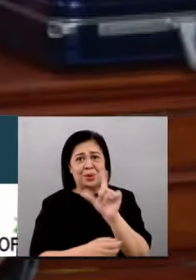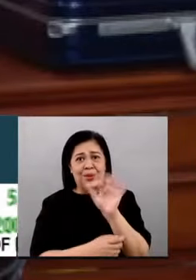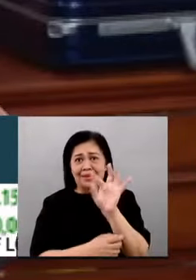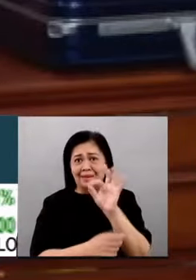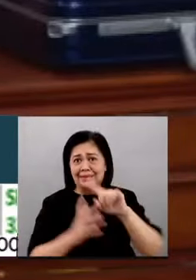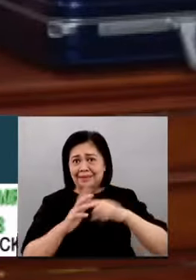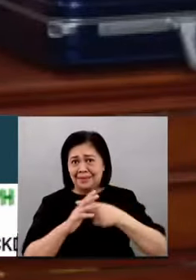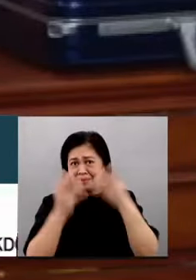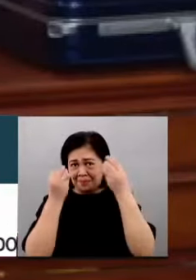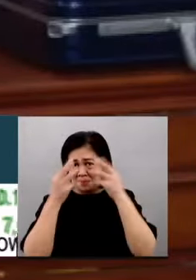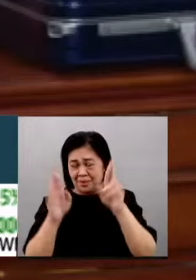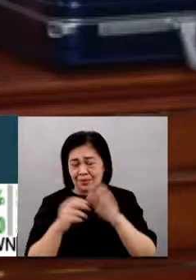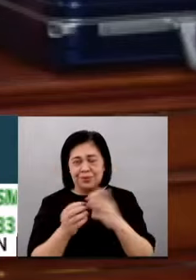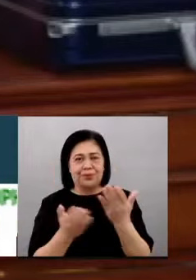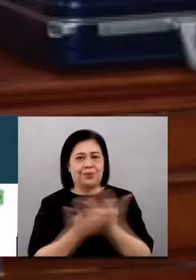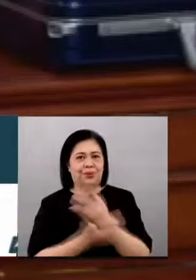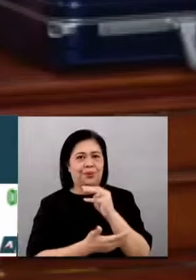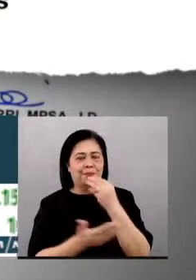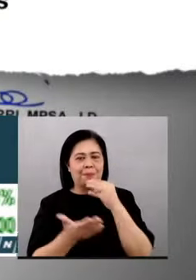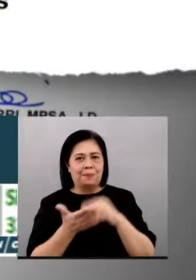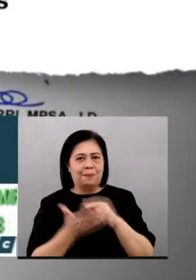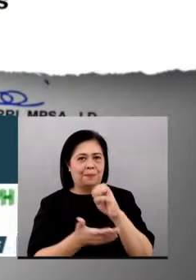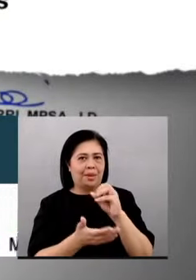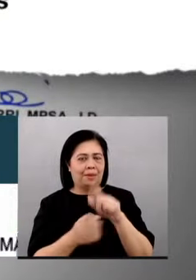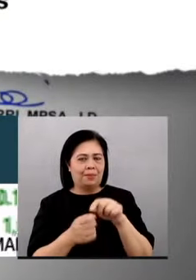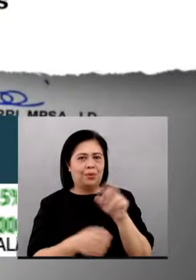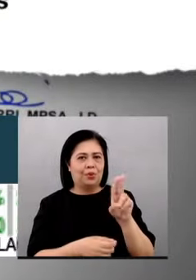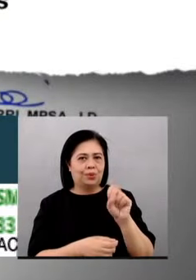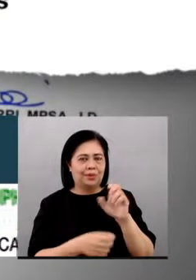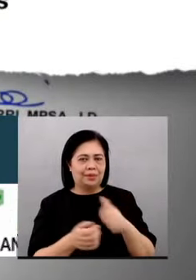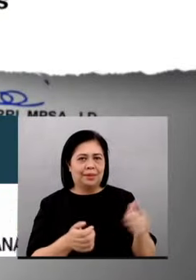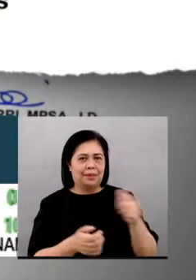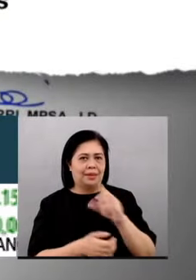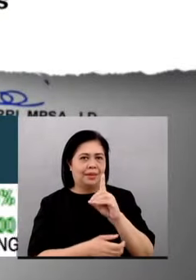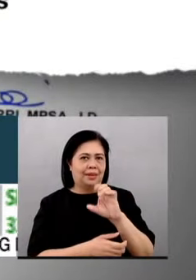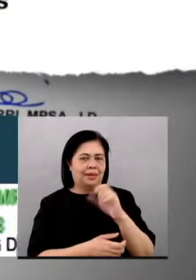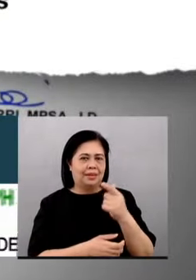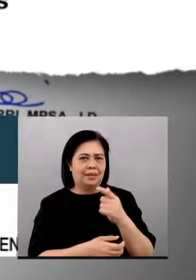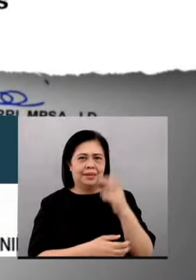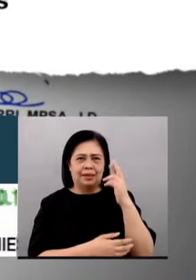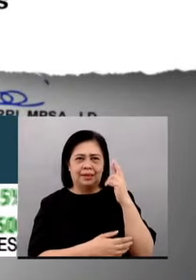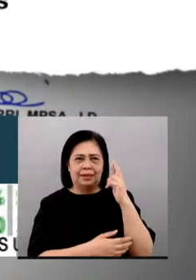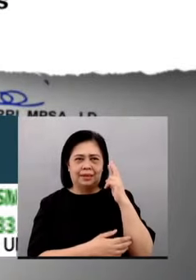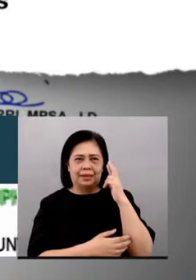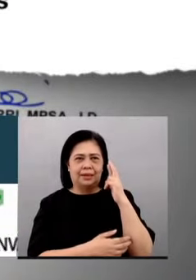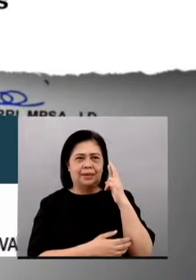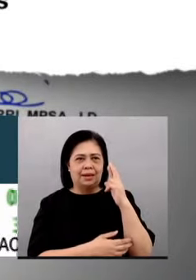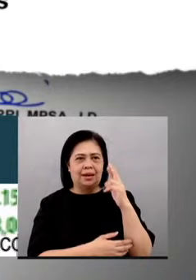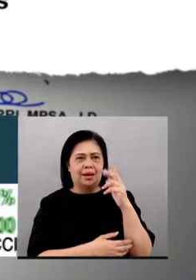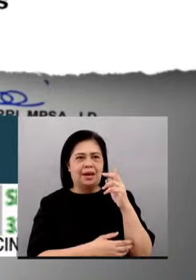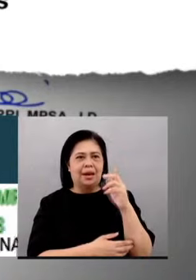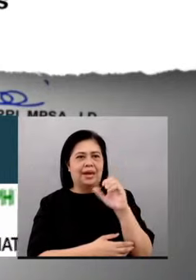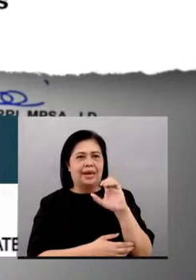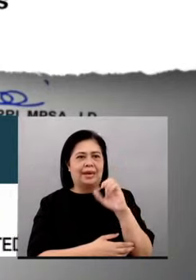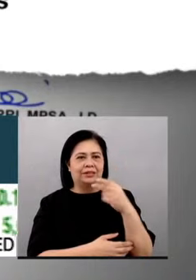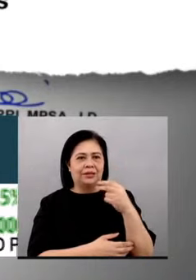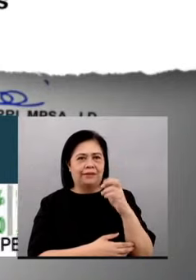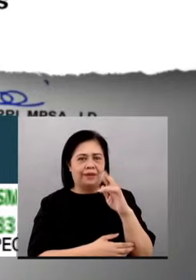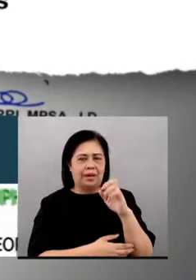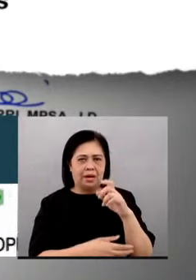In a new memorandum, DILG Interior Undersecretary RICO Judge Echeverri